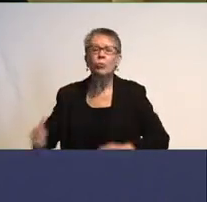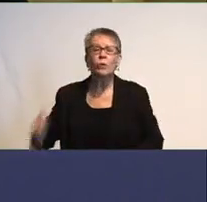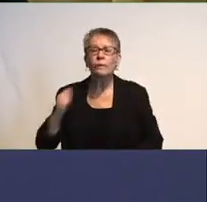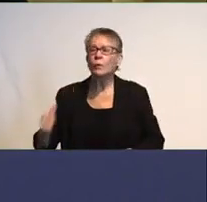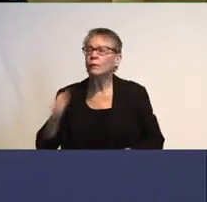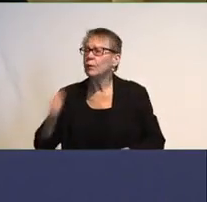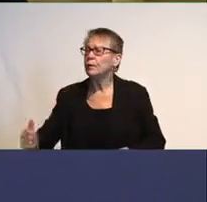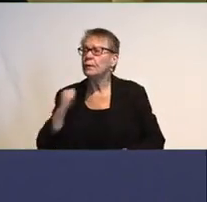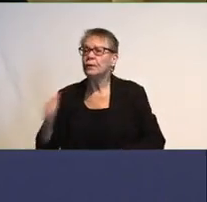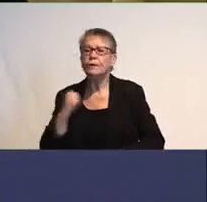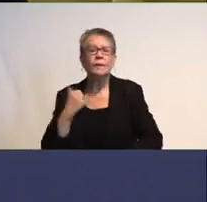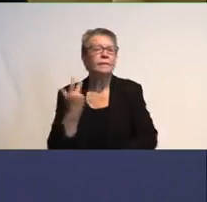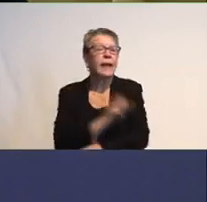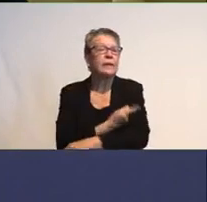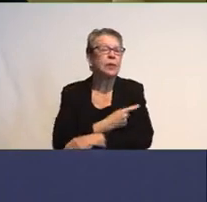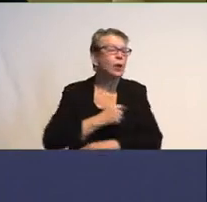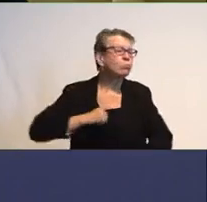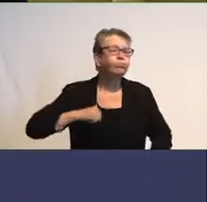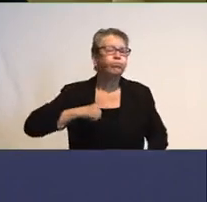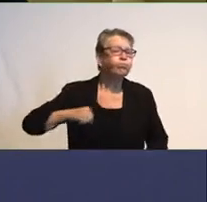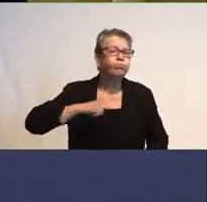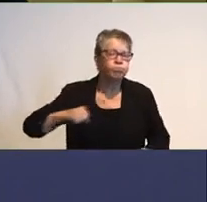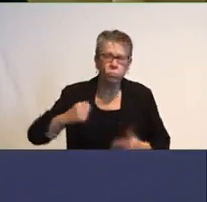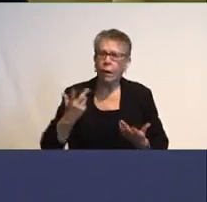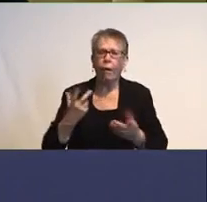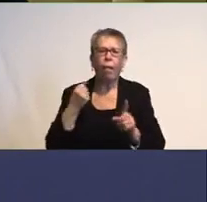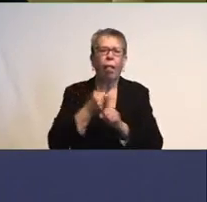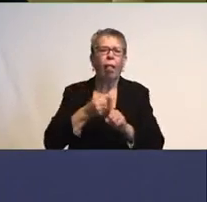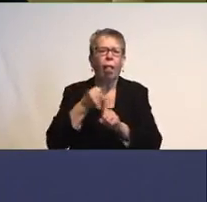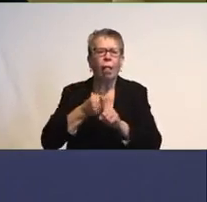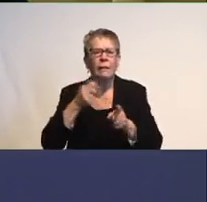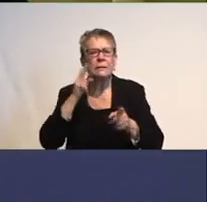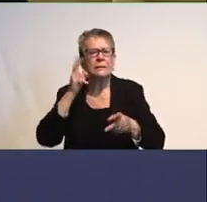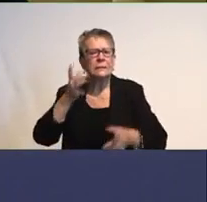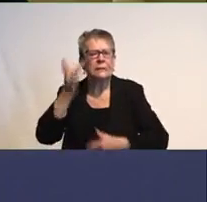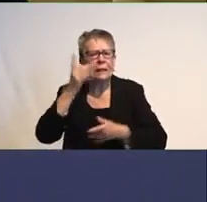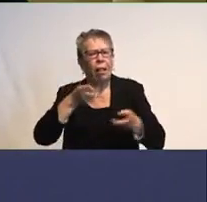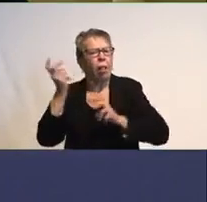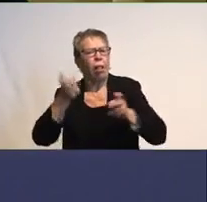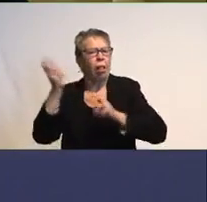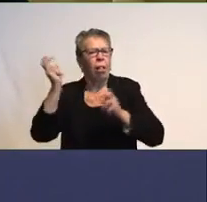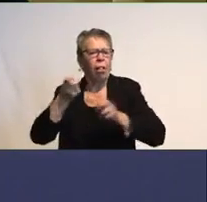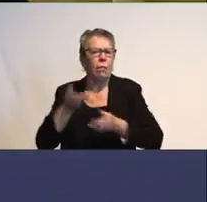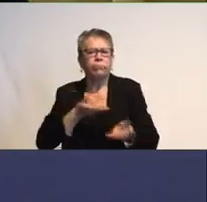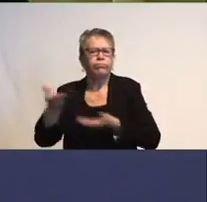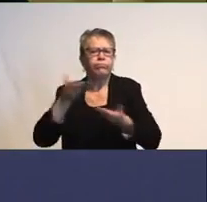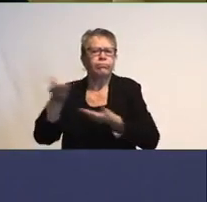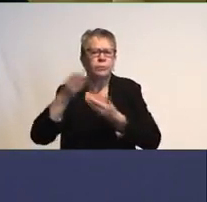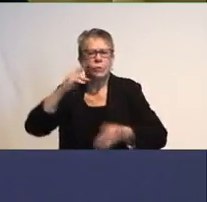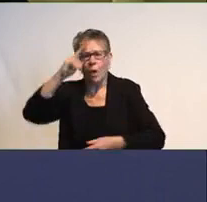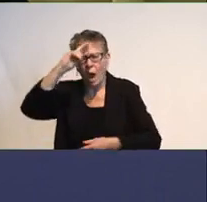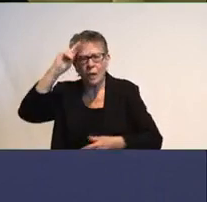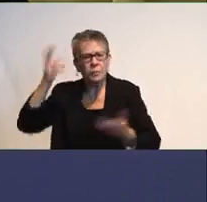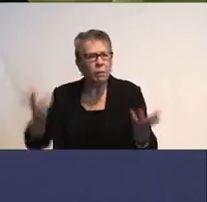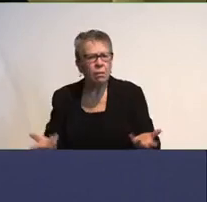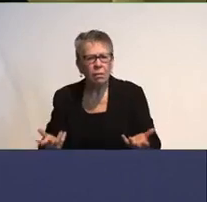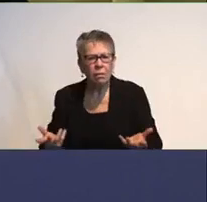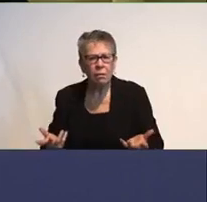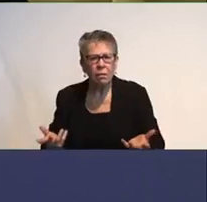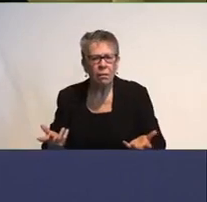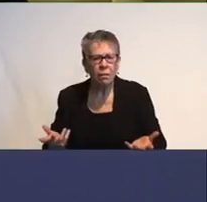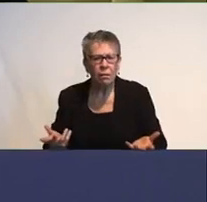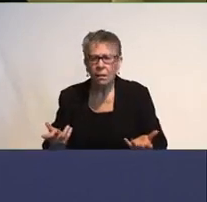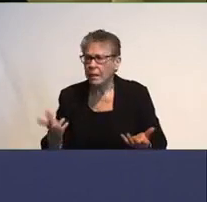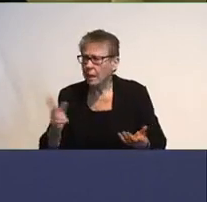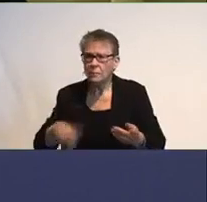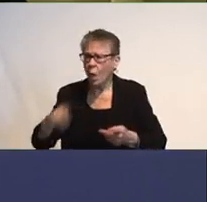hospitalized, and it's putting enormous pressure on healthcare staffing. And so Judy mentioned this in a